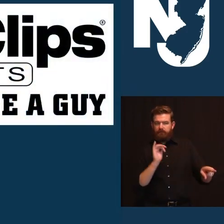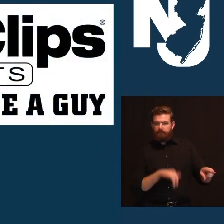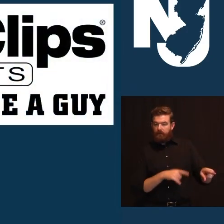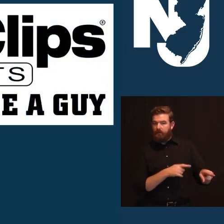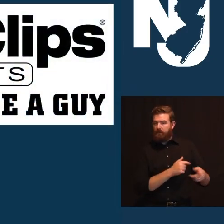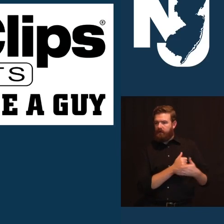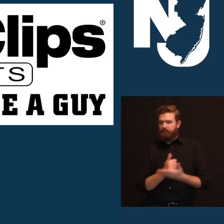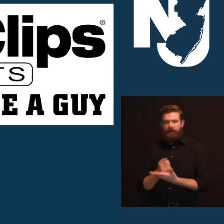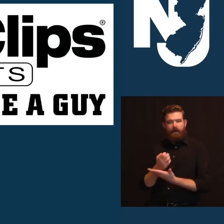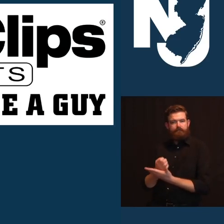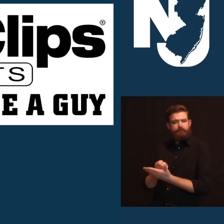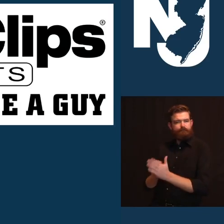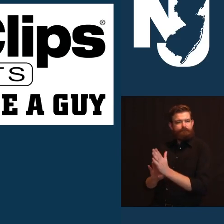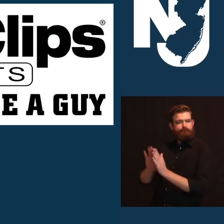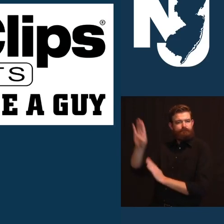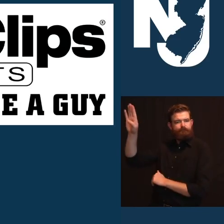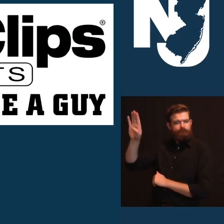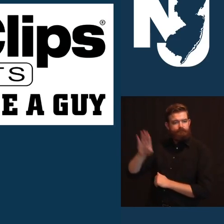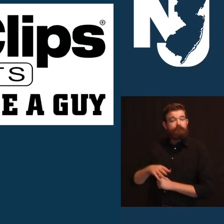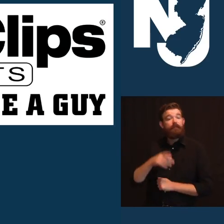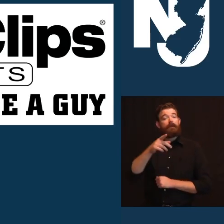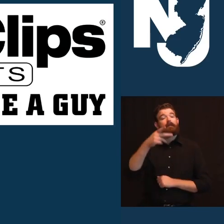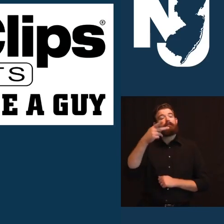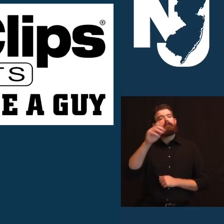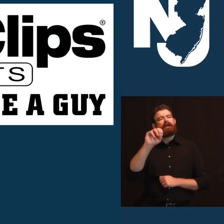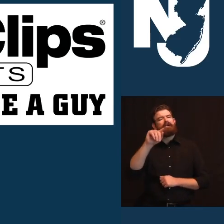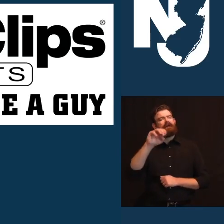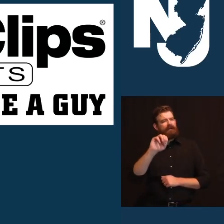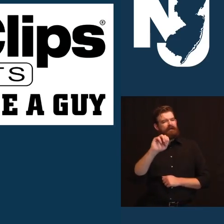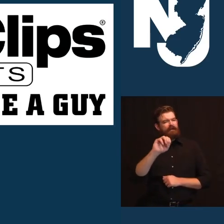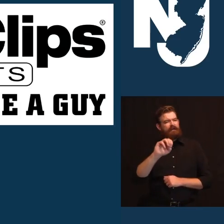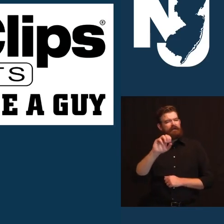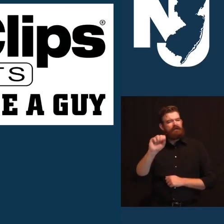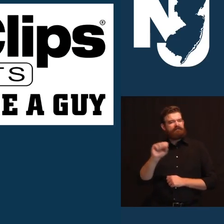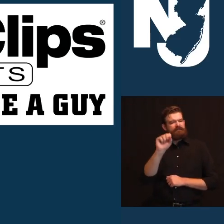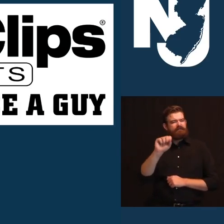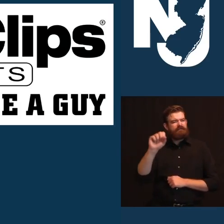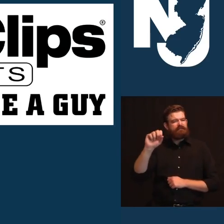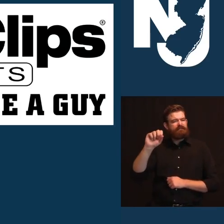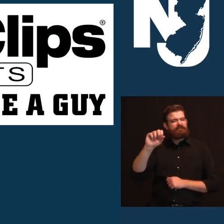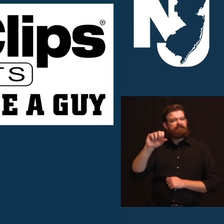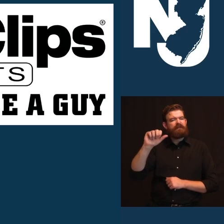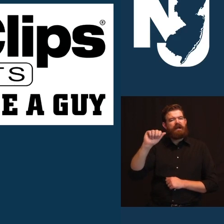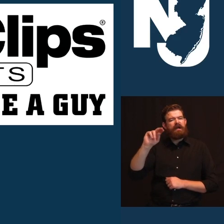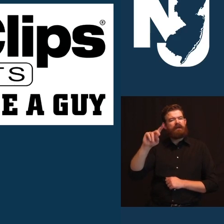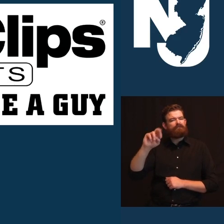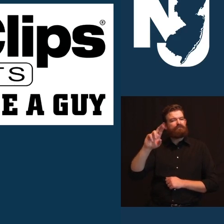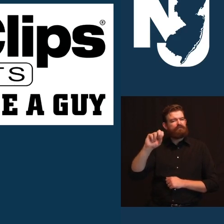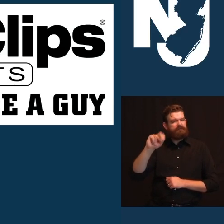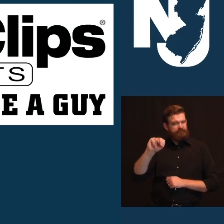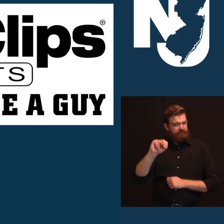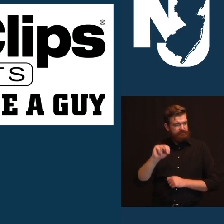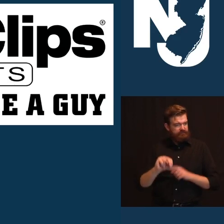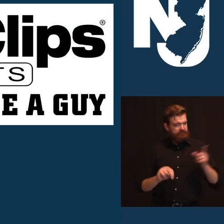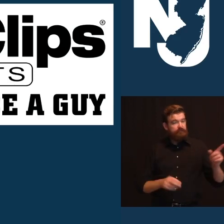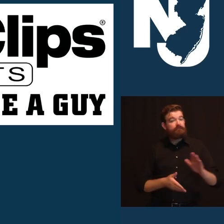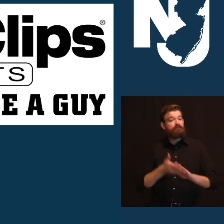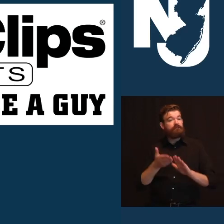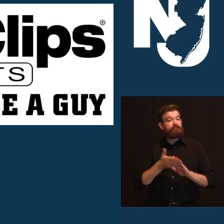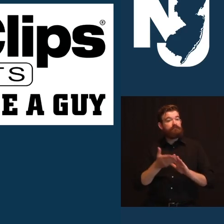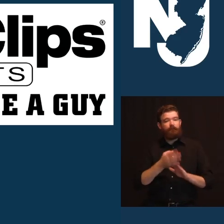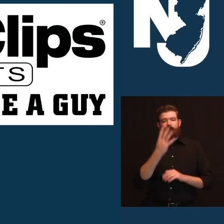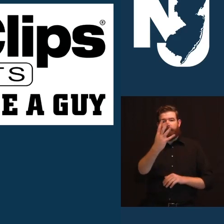partners in Sonic LLC, which operates 4 Sports Clips haircuts locations in Somerset